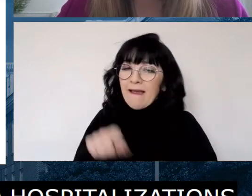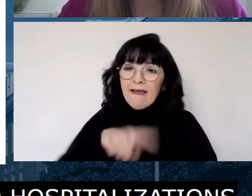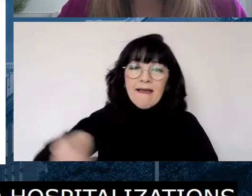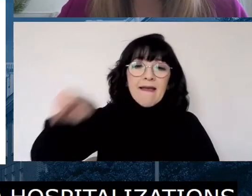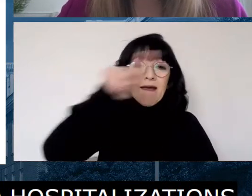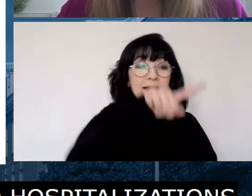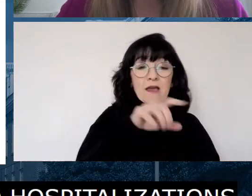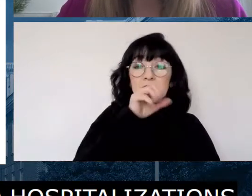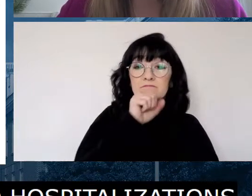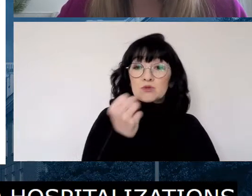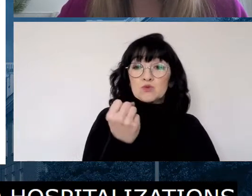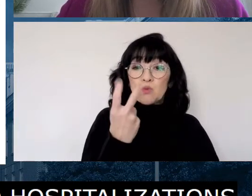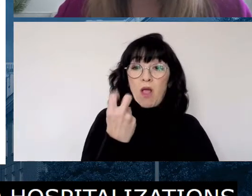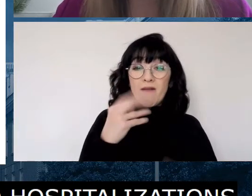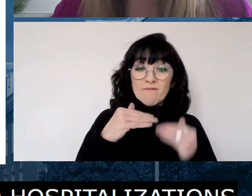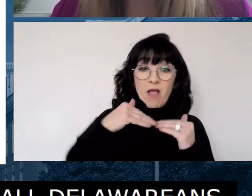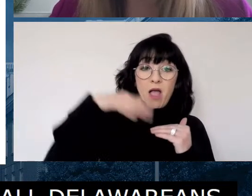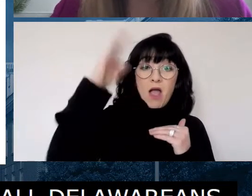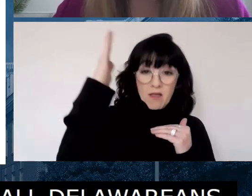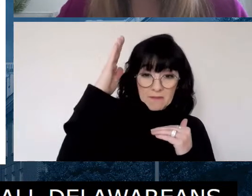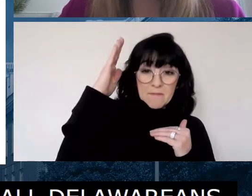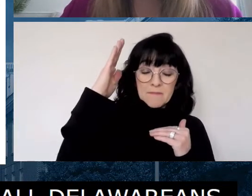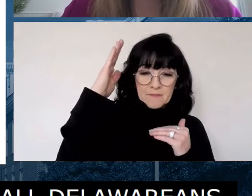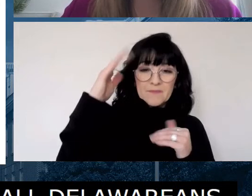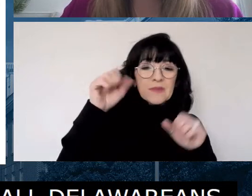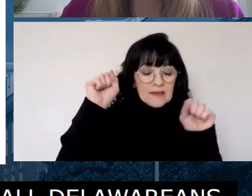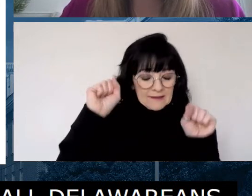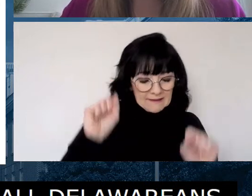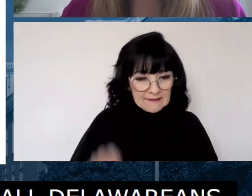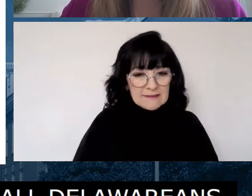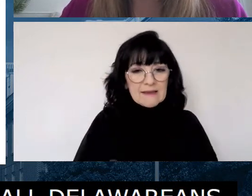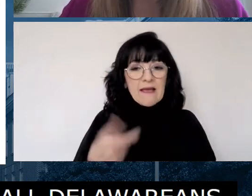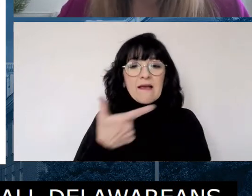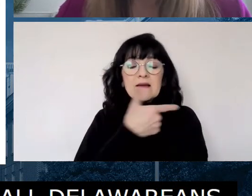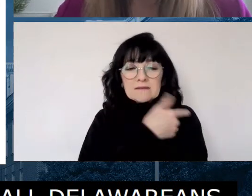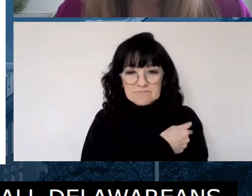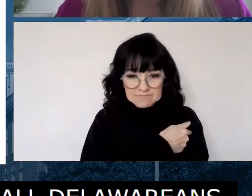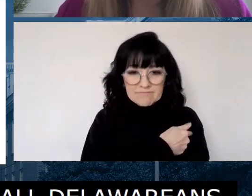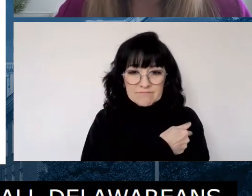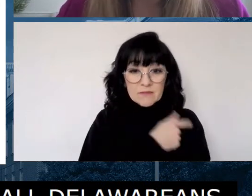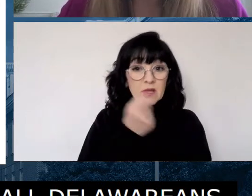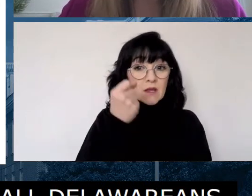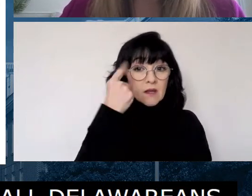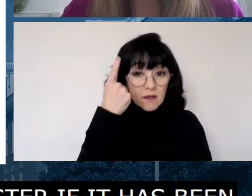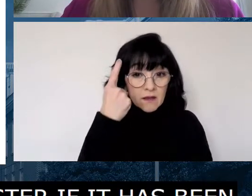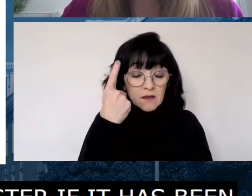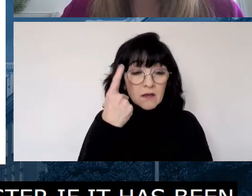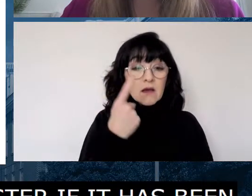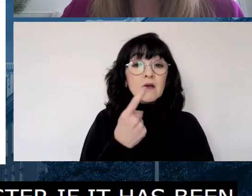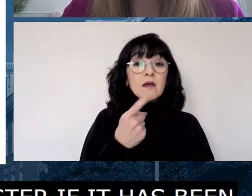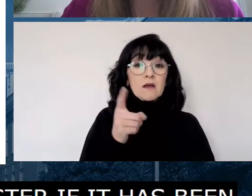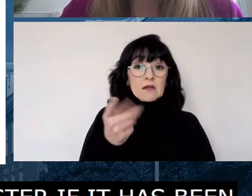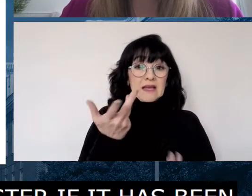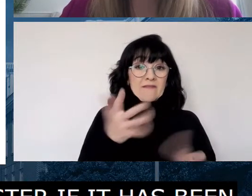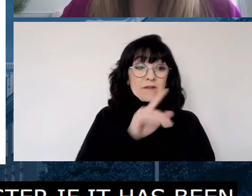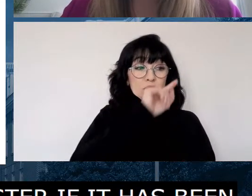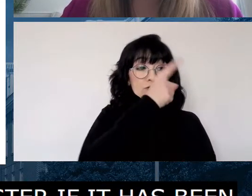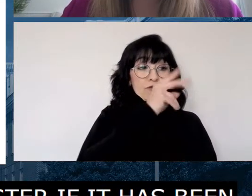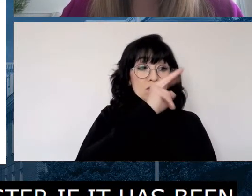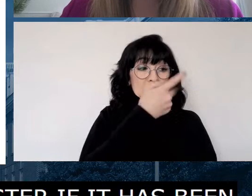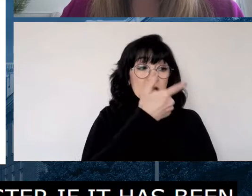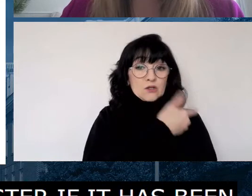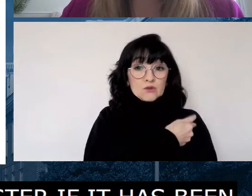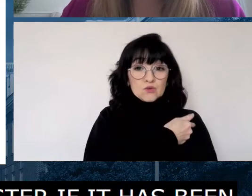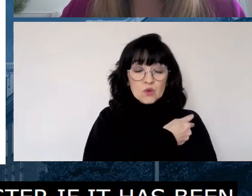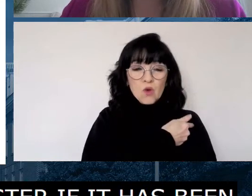it has been a certain period of time since their primary series. So if you're 12 and older and you receive